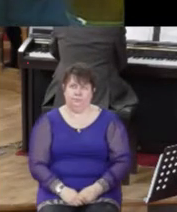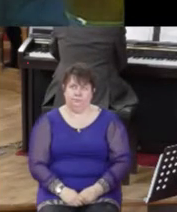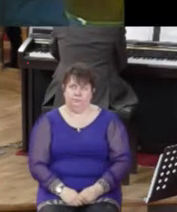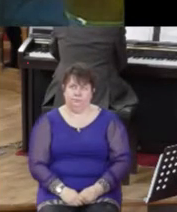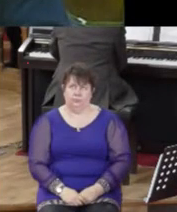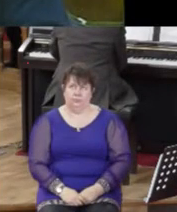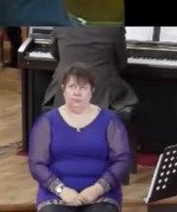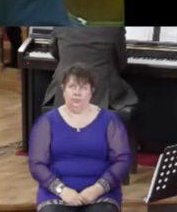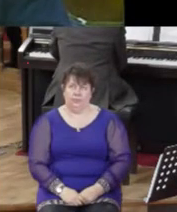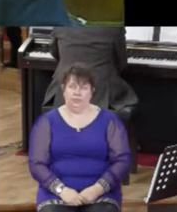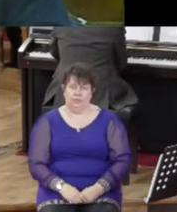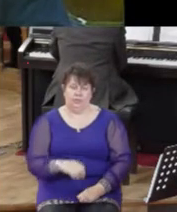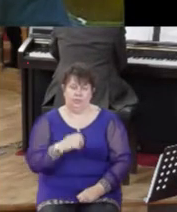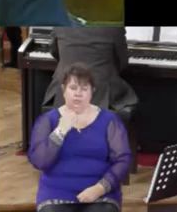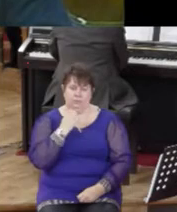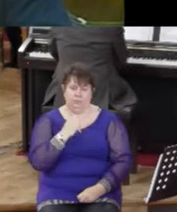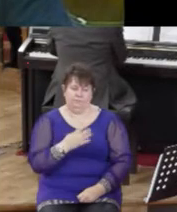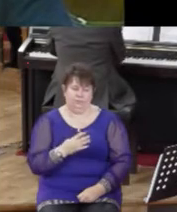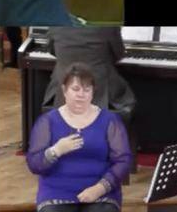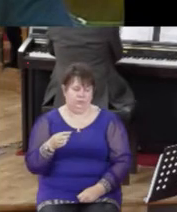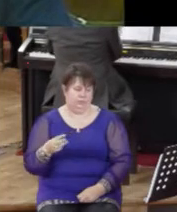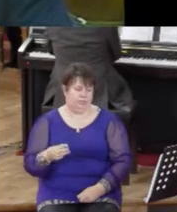it's number 443.